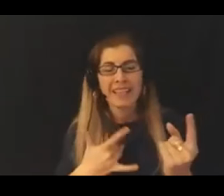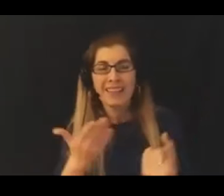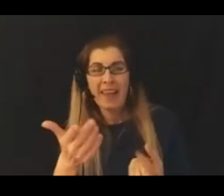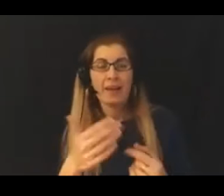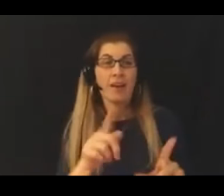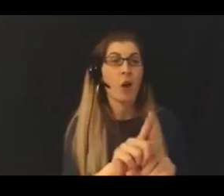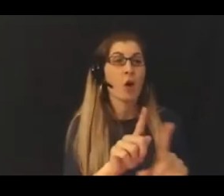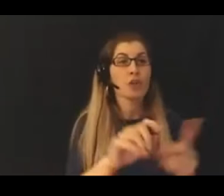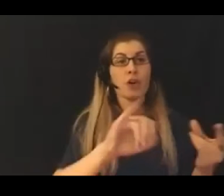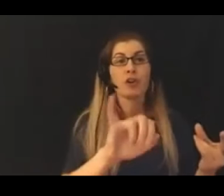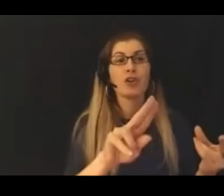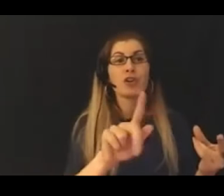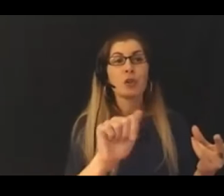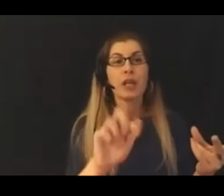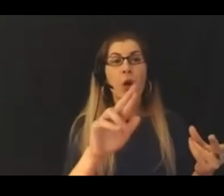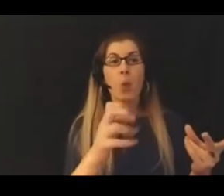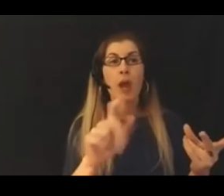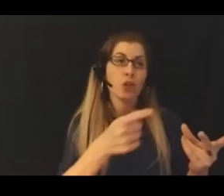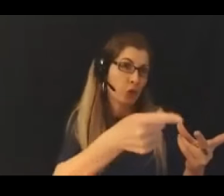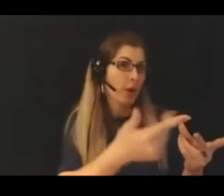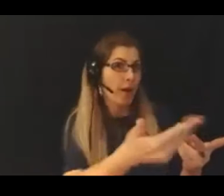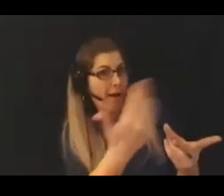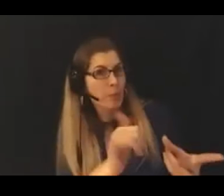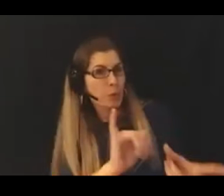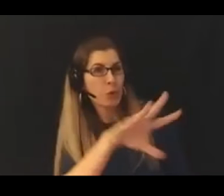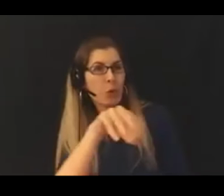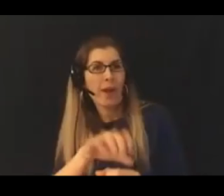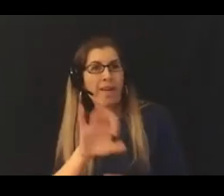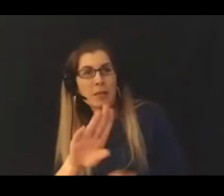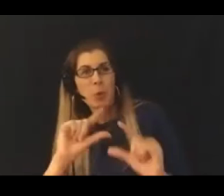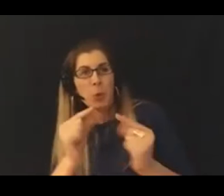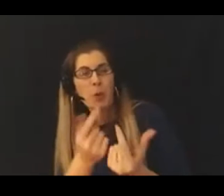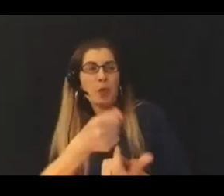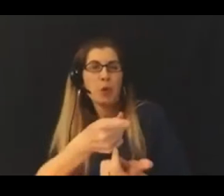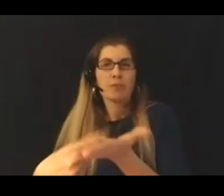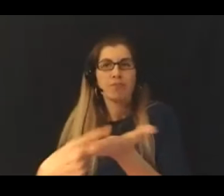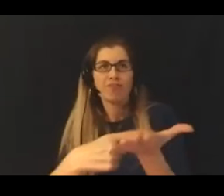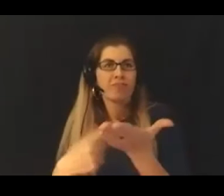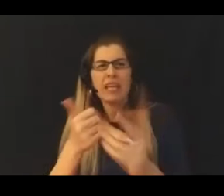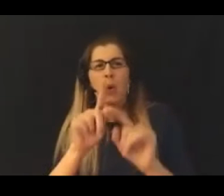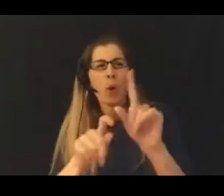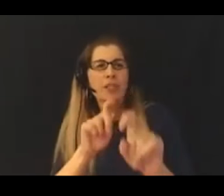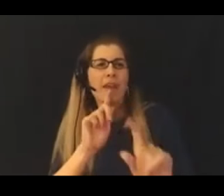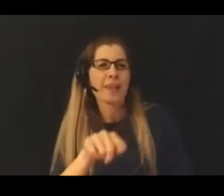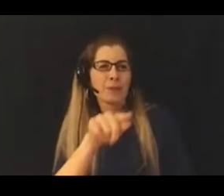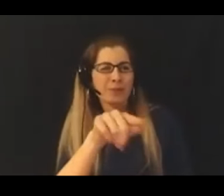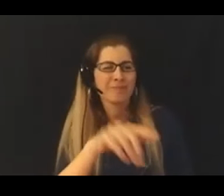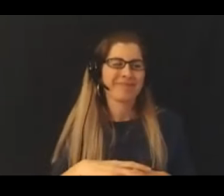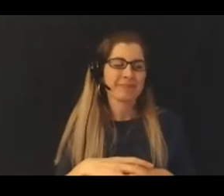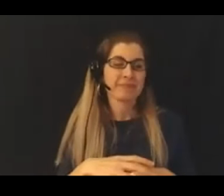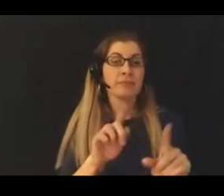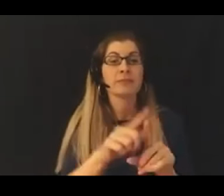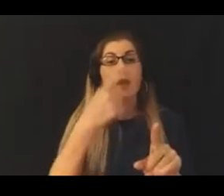if you are available, we would love to have you over to answer any additional questions that might come up. Also, watch your